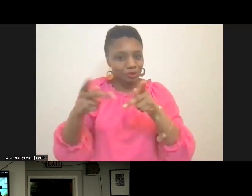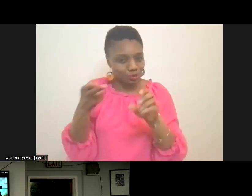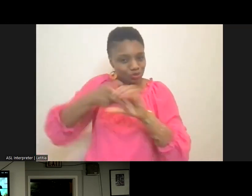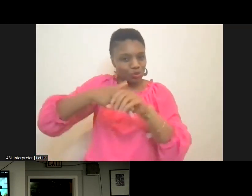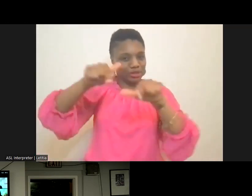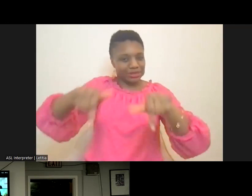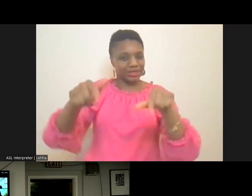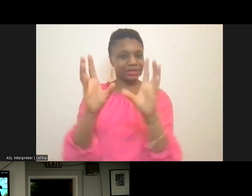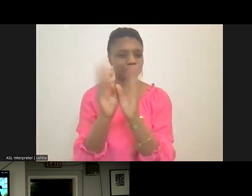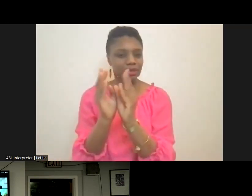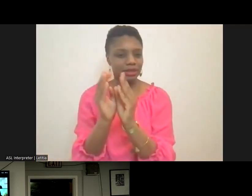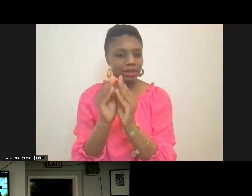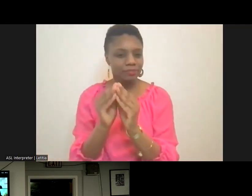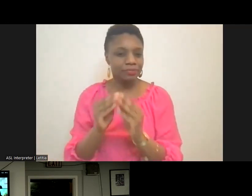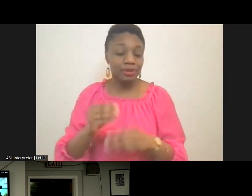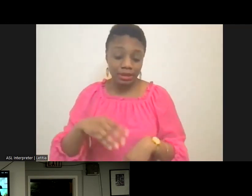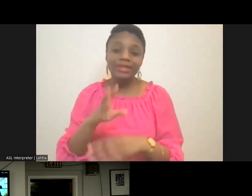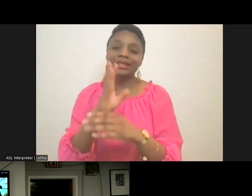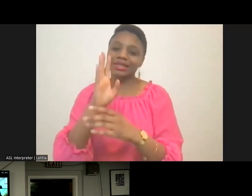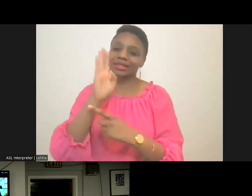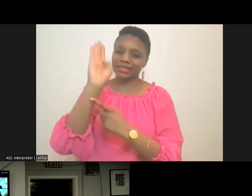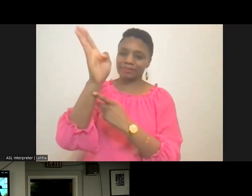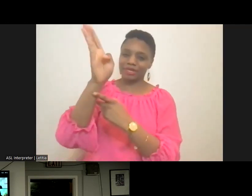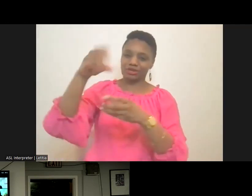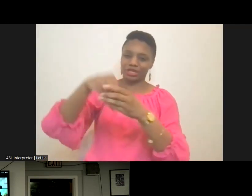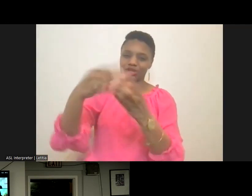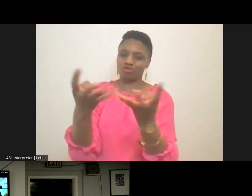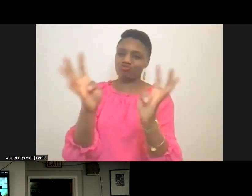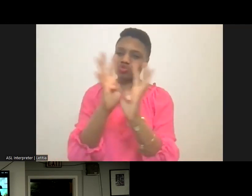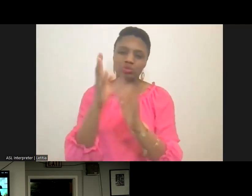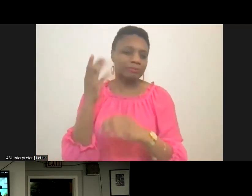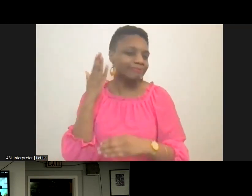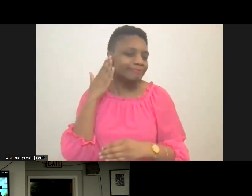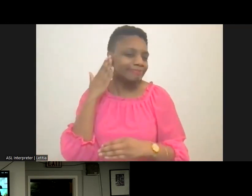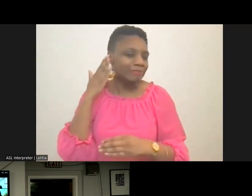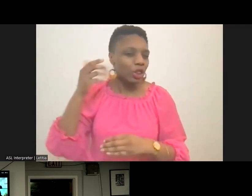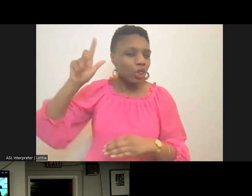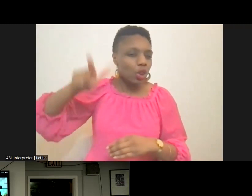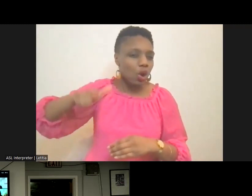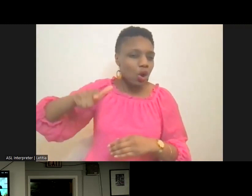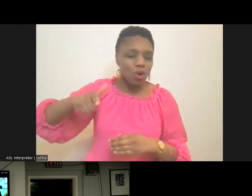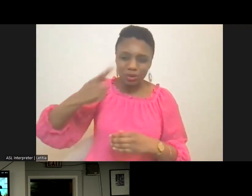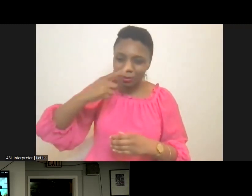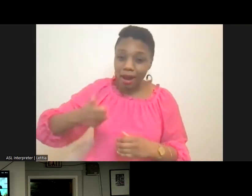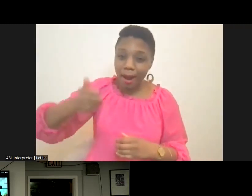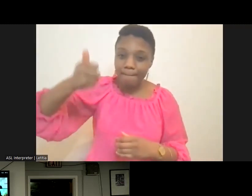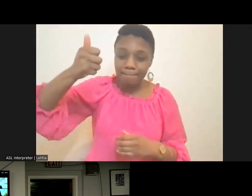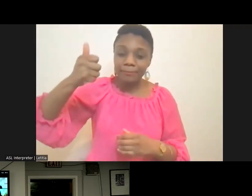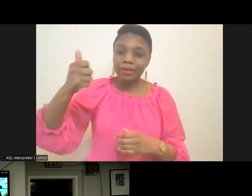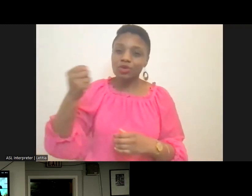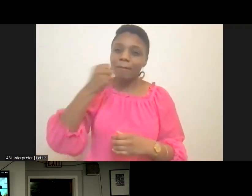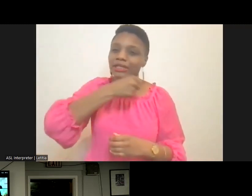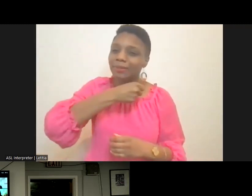Oh, and somebody said that speakers in the room are still very faint. So if we could, once again, have people lean into their